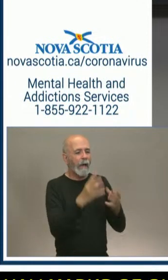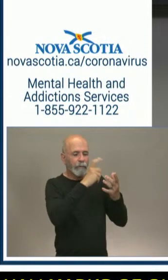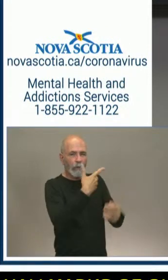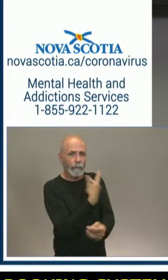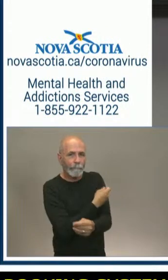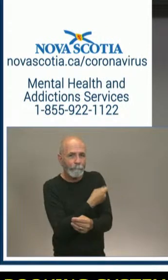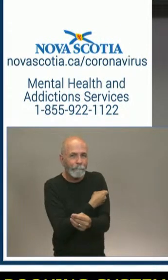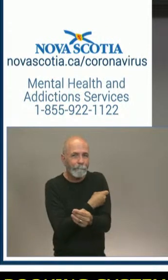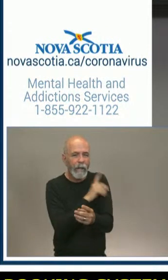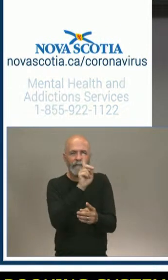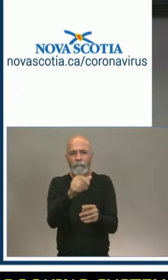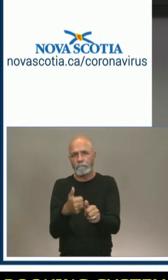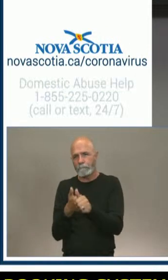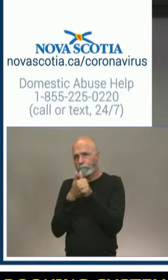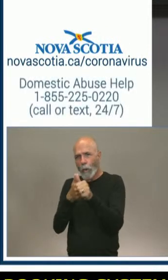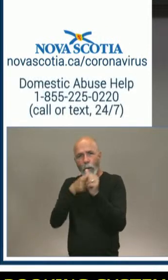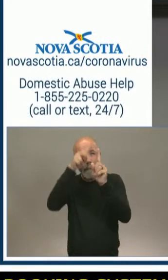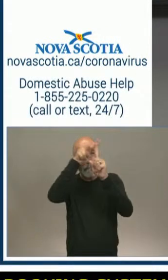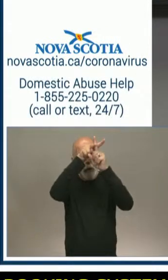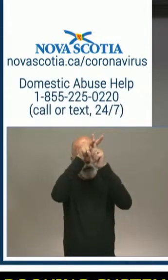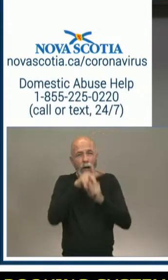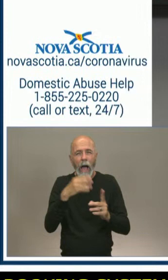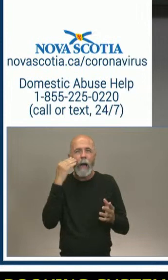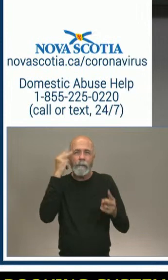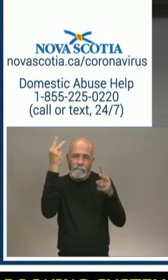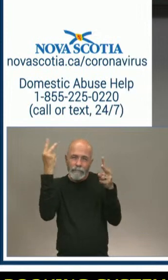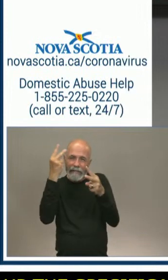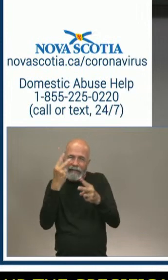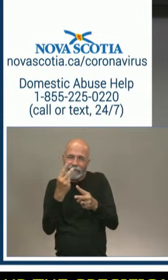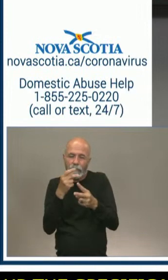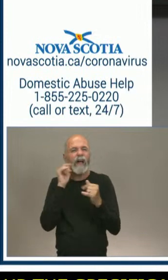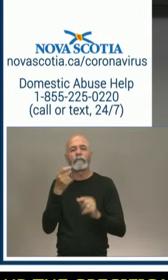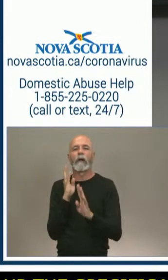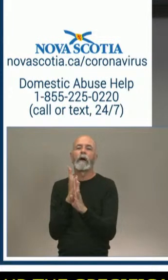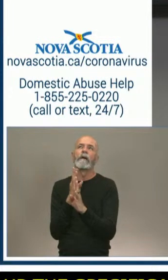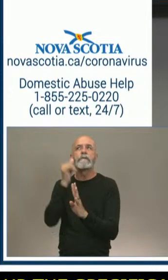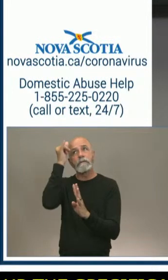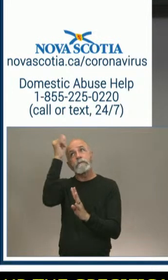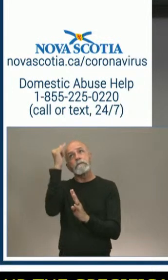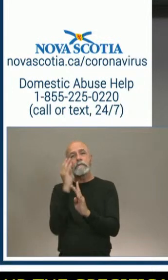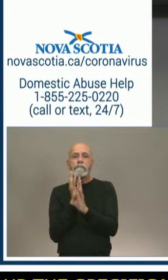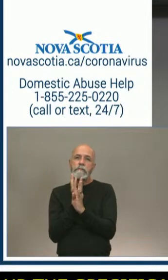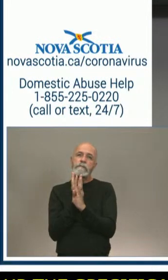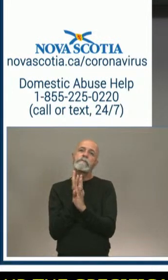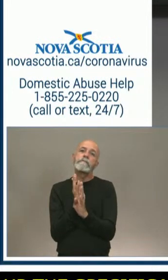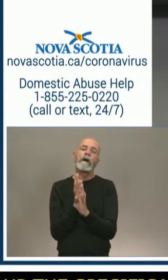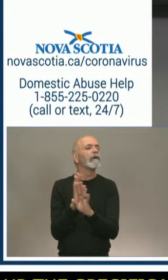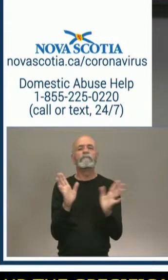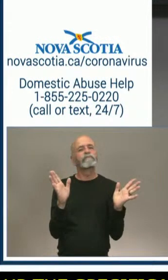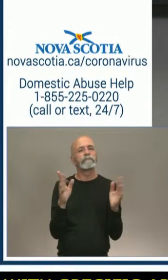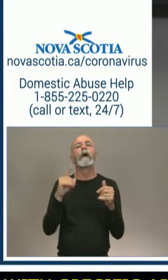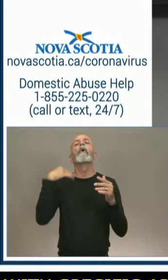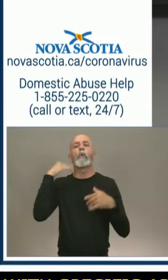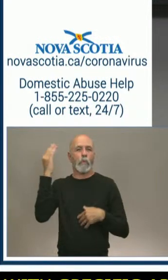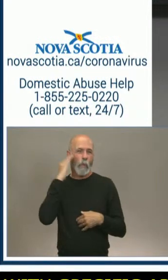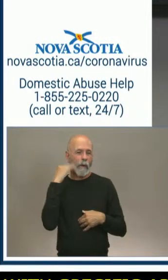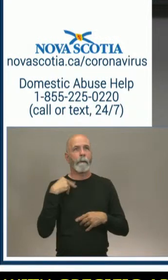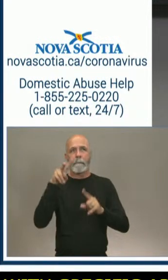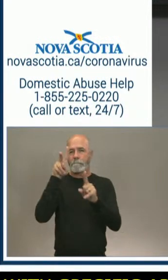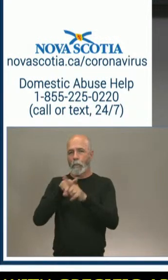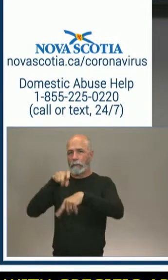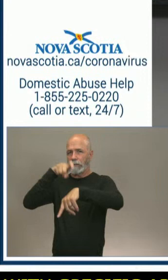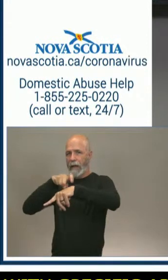appointments, which means that people don't have to line up. They have certainty about their appointment. We twice a day that's looked